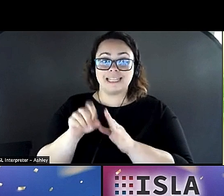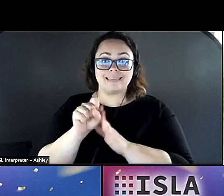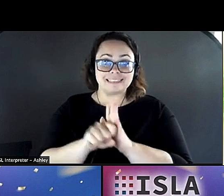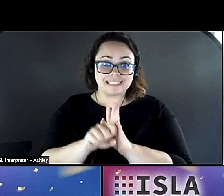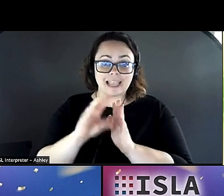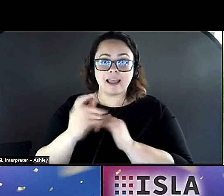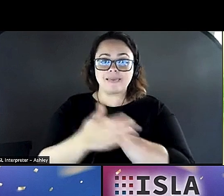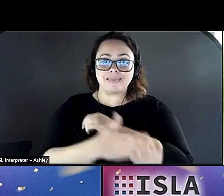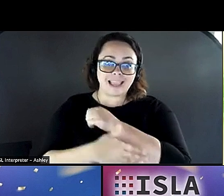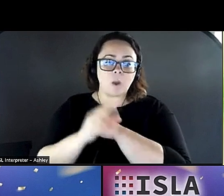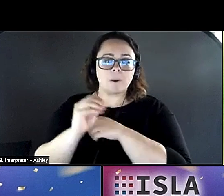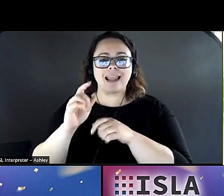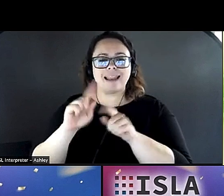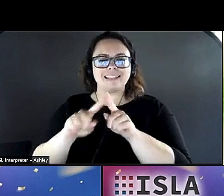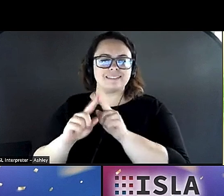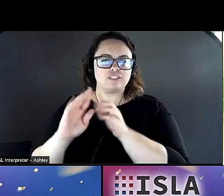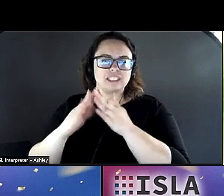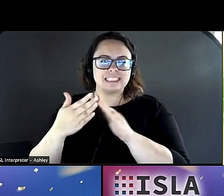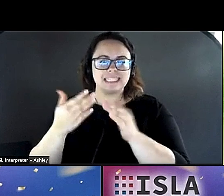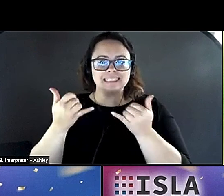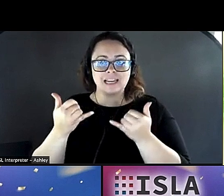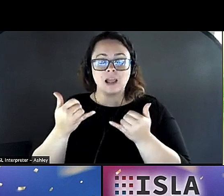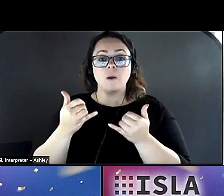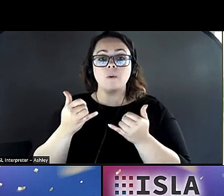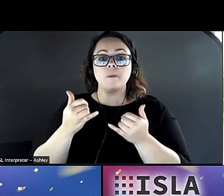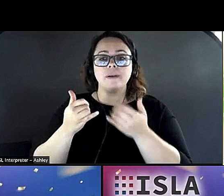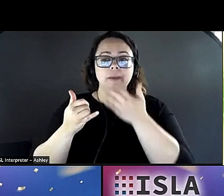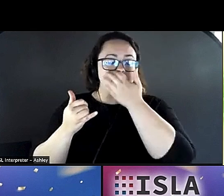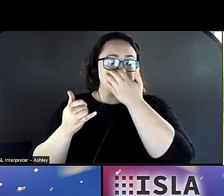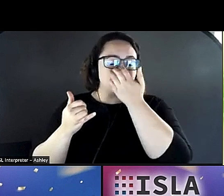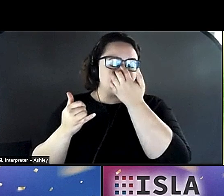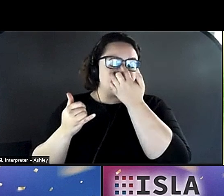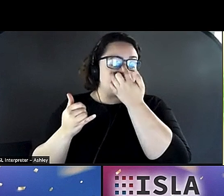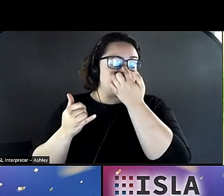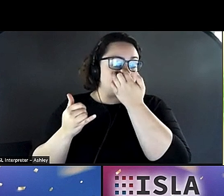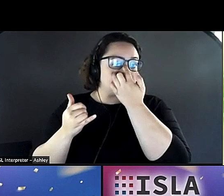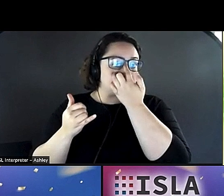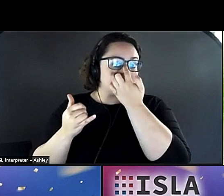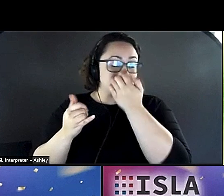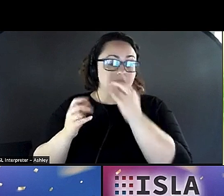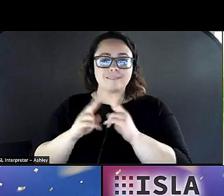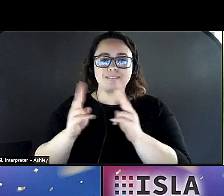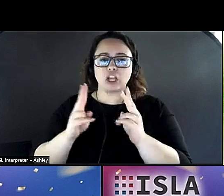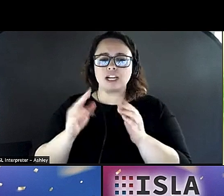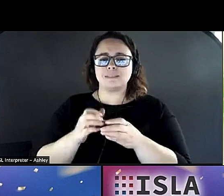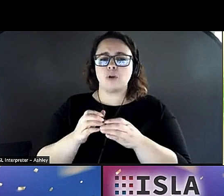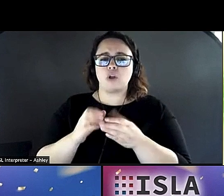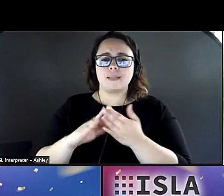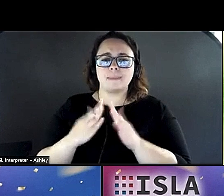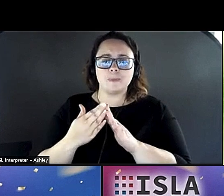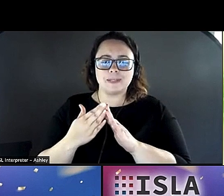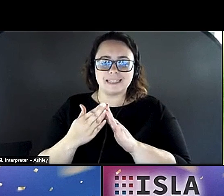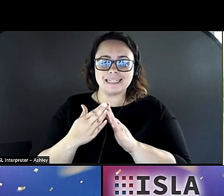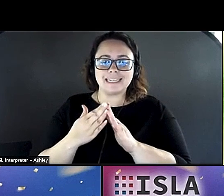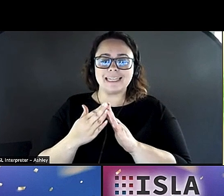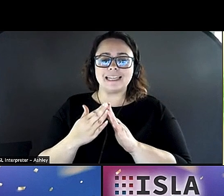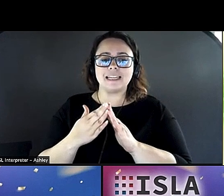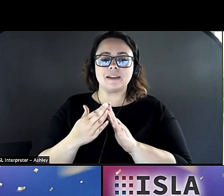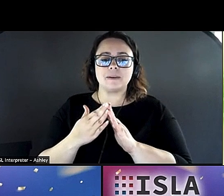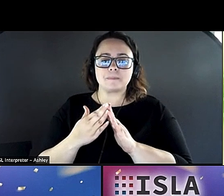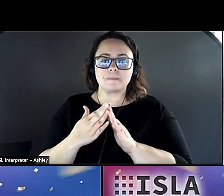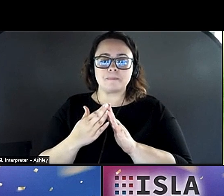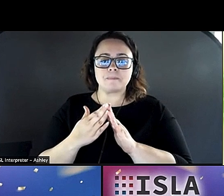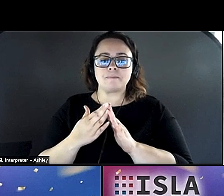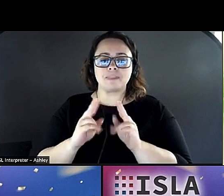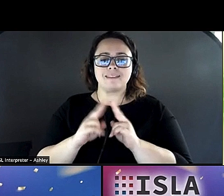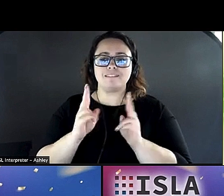county and cities now, as they come into this academy. It's a very small community, and it's very